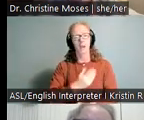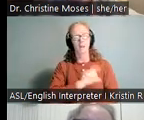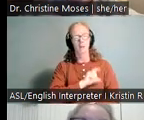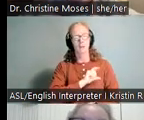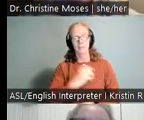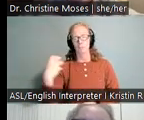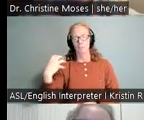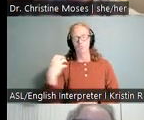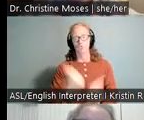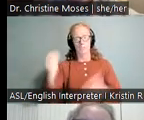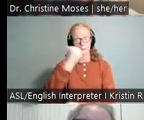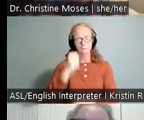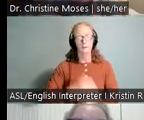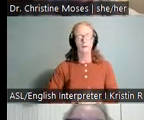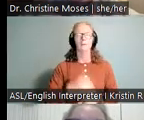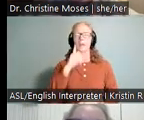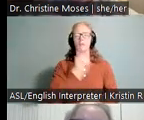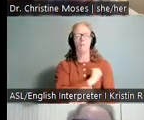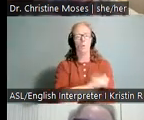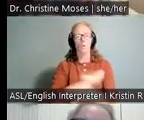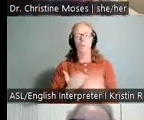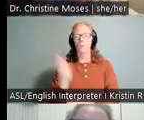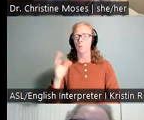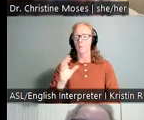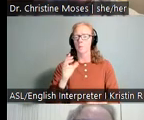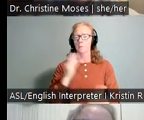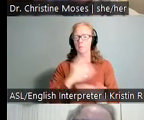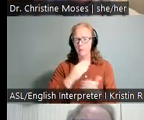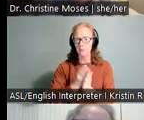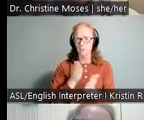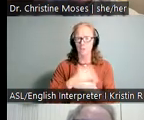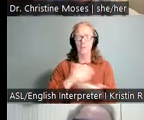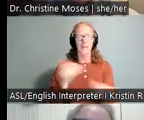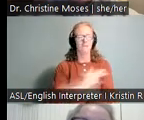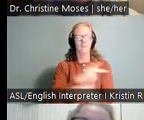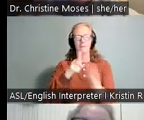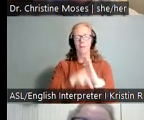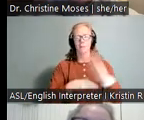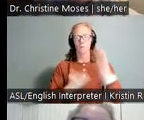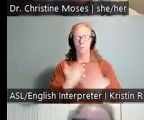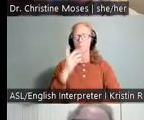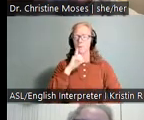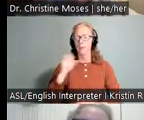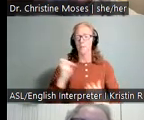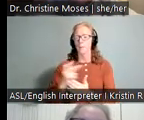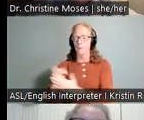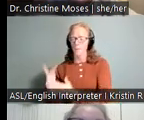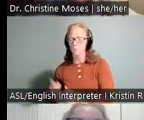They have authority over the budget. They have to approve every single policy that comes along.